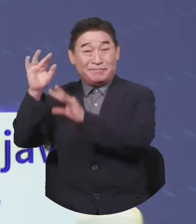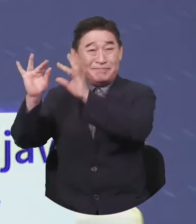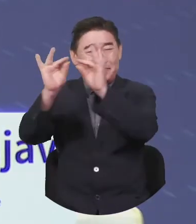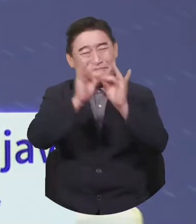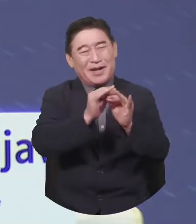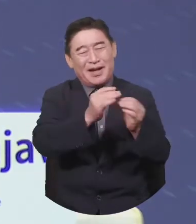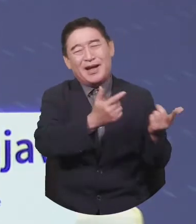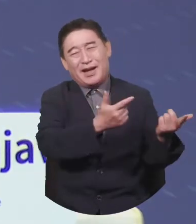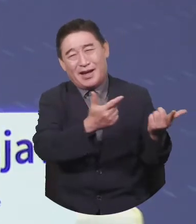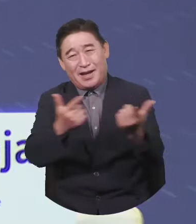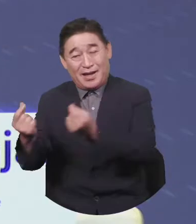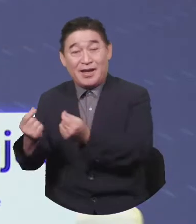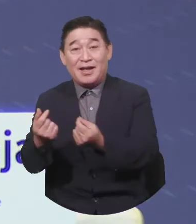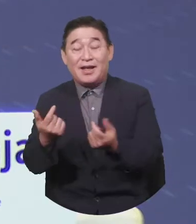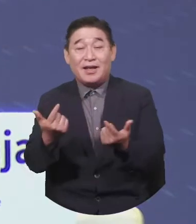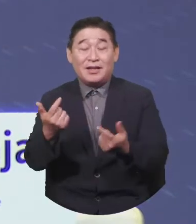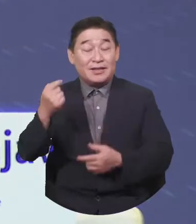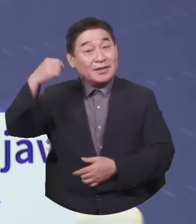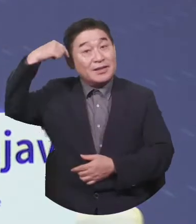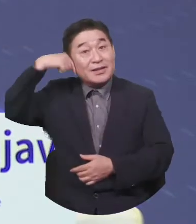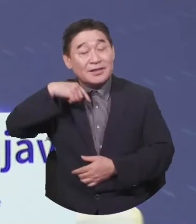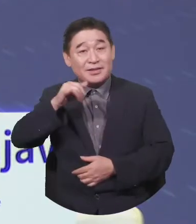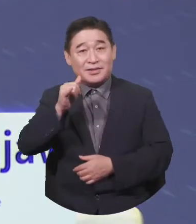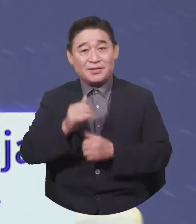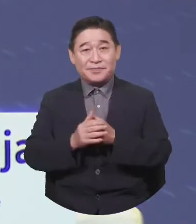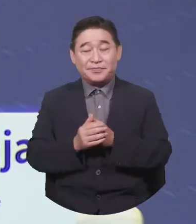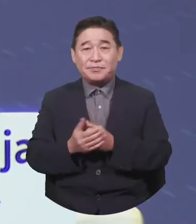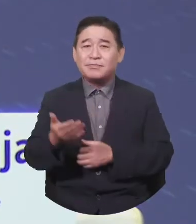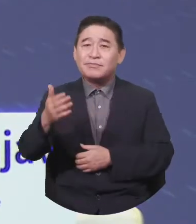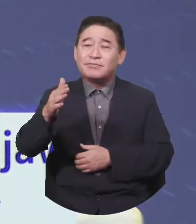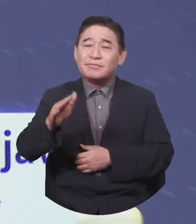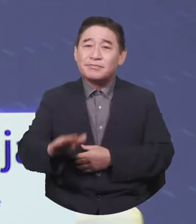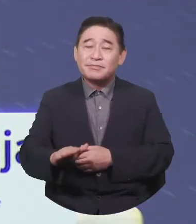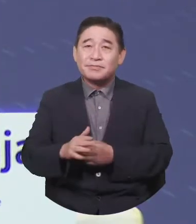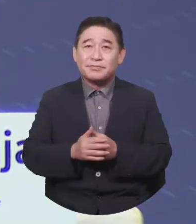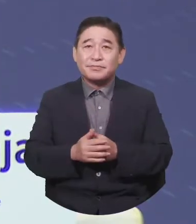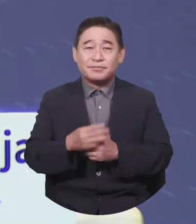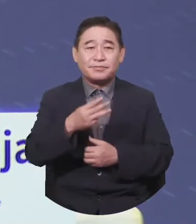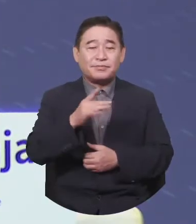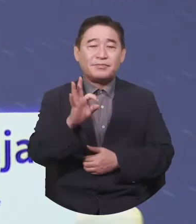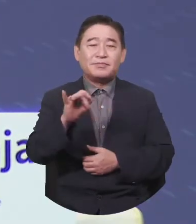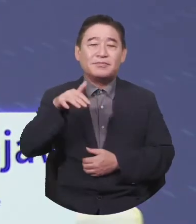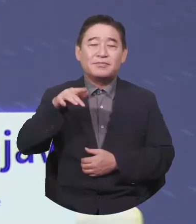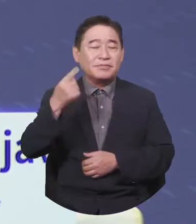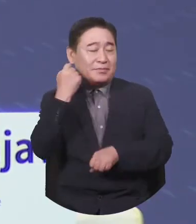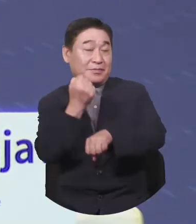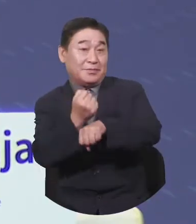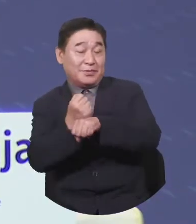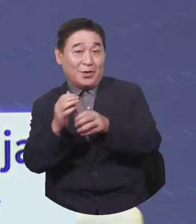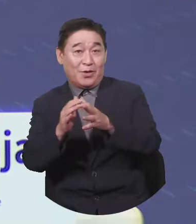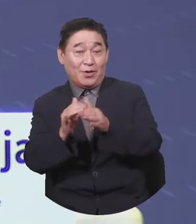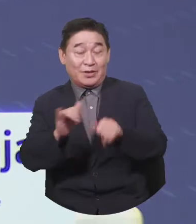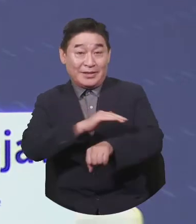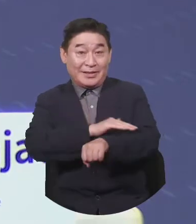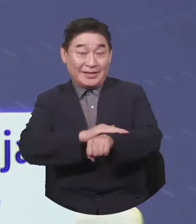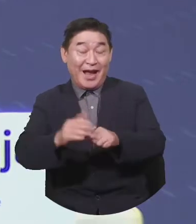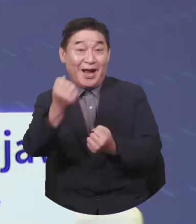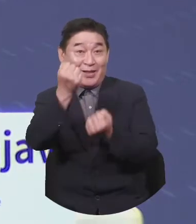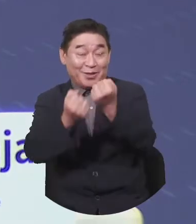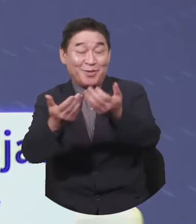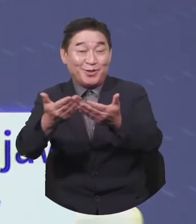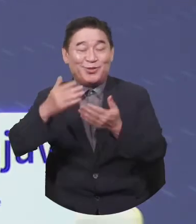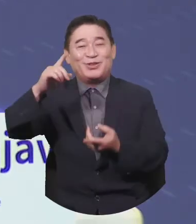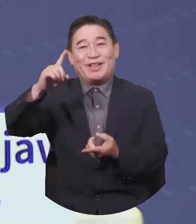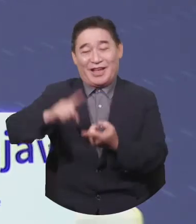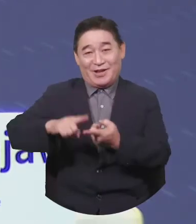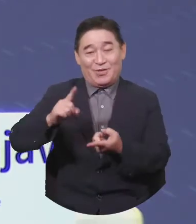But as you, Rachel, you rightly described, there are barriers,